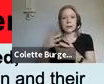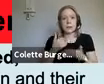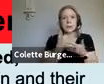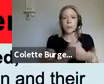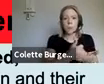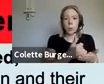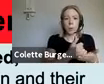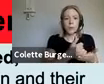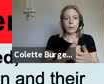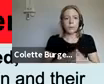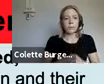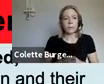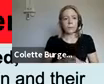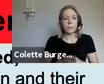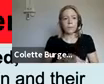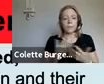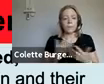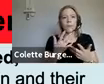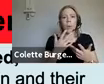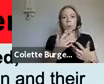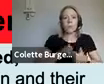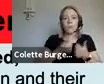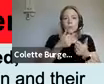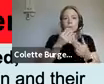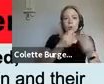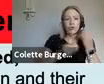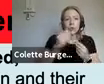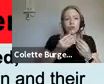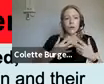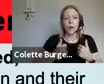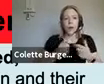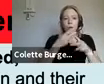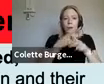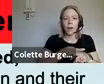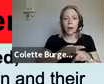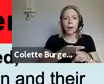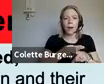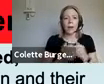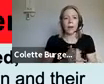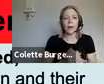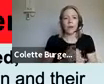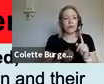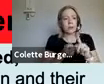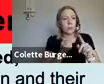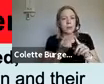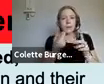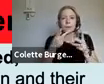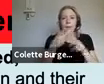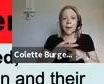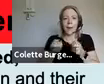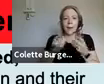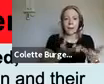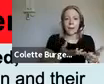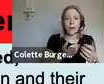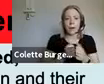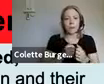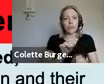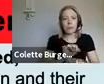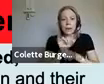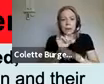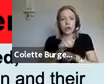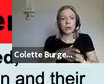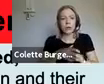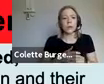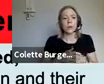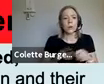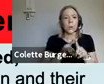that support optimal nutrition, healthcare, responsive caregiving, protection, psychosocial support, and opportunities